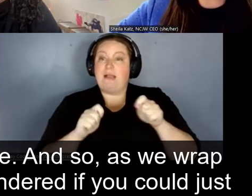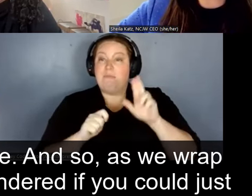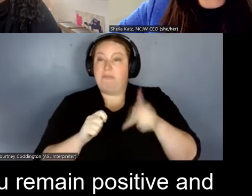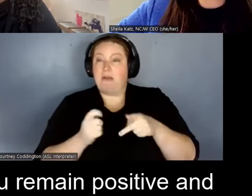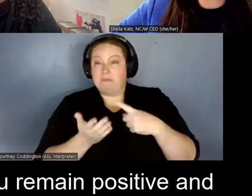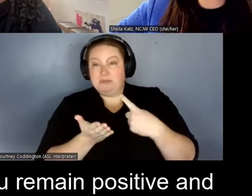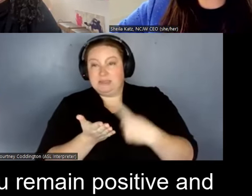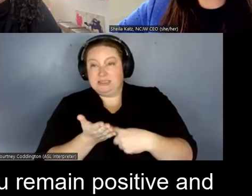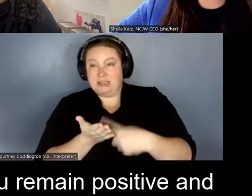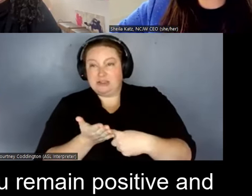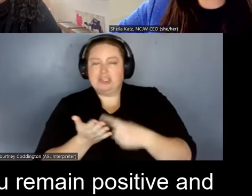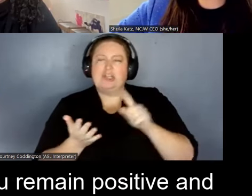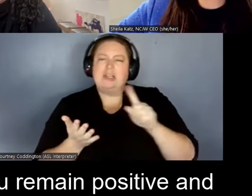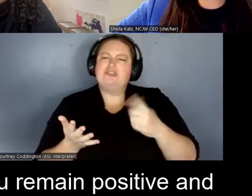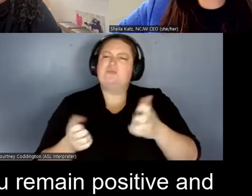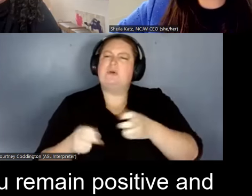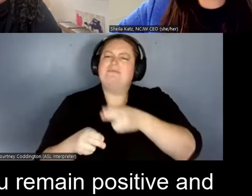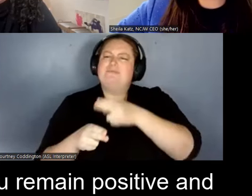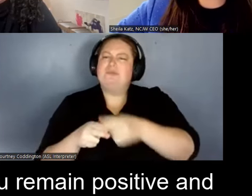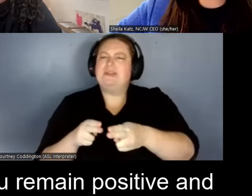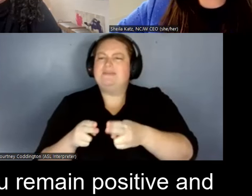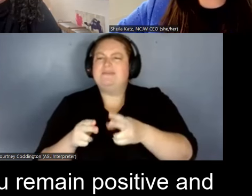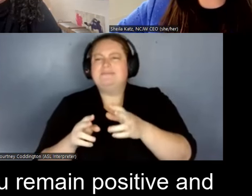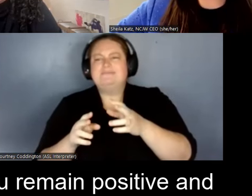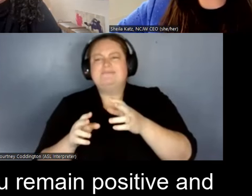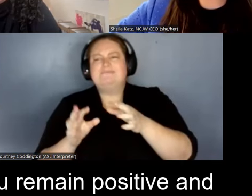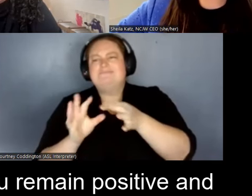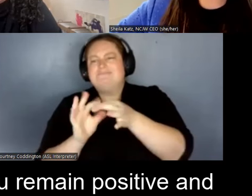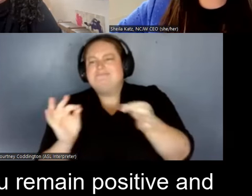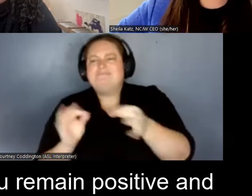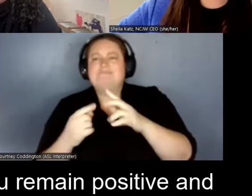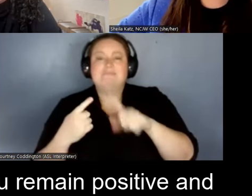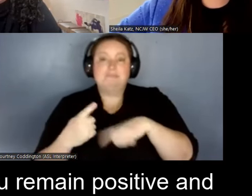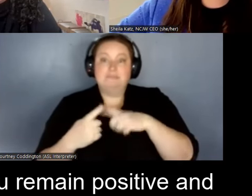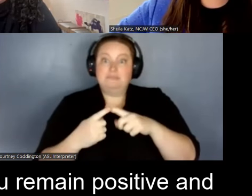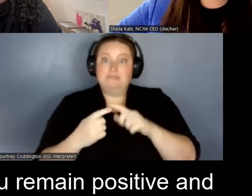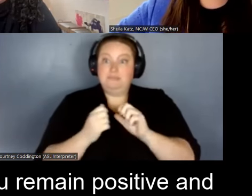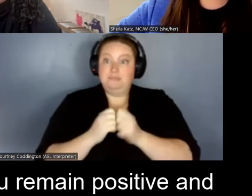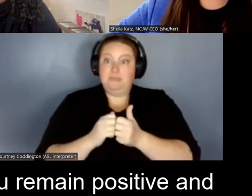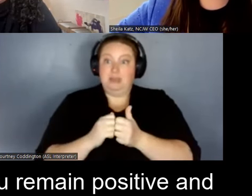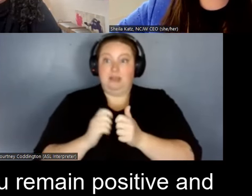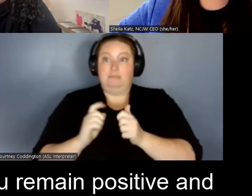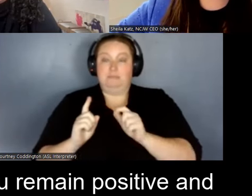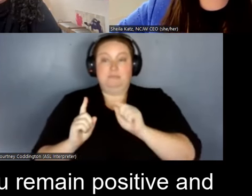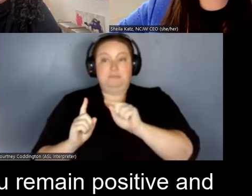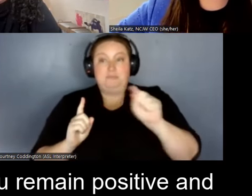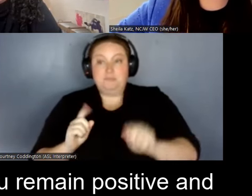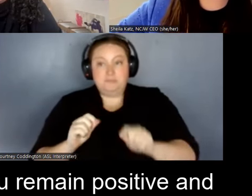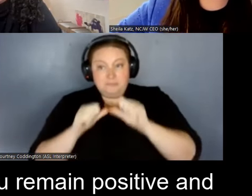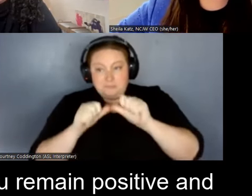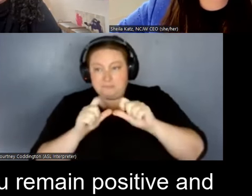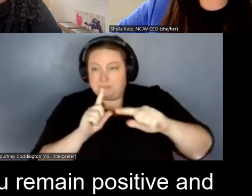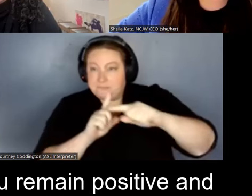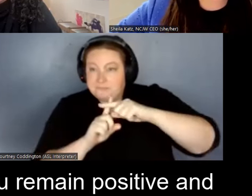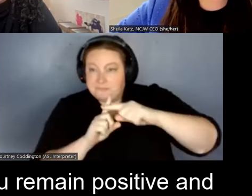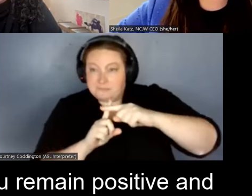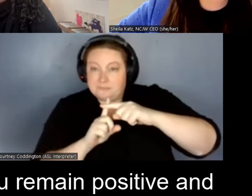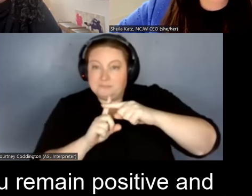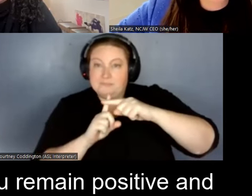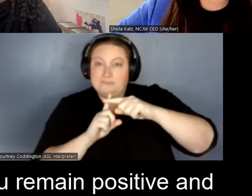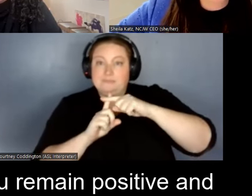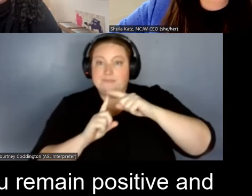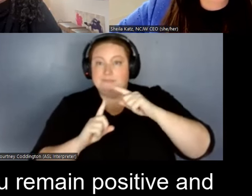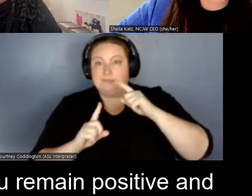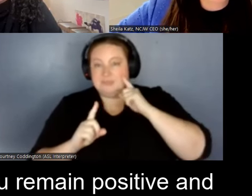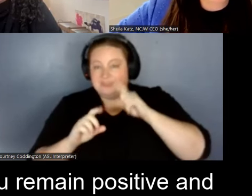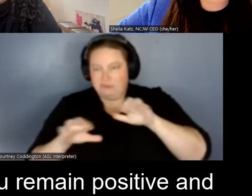if you could just say a brief word about how you remain positive and focused in the course of doing